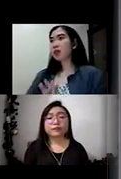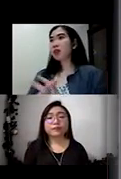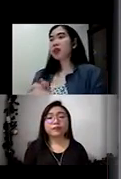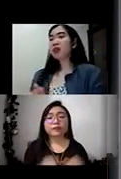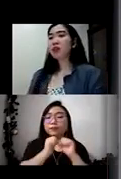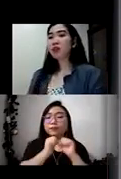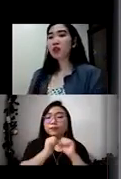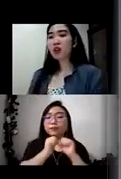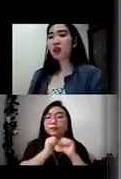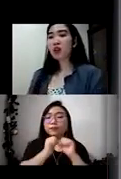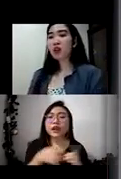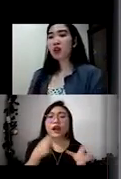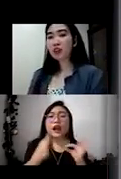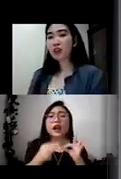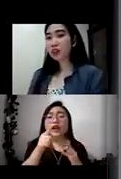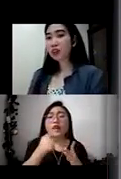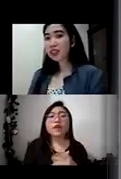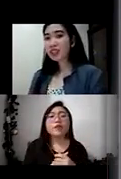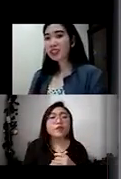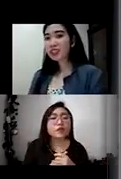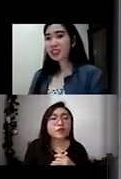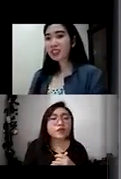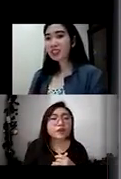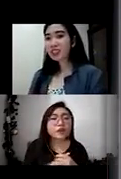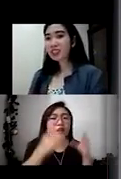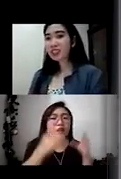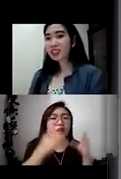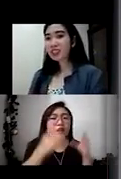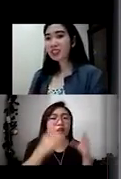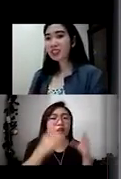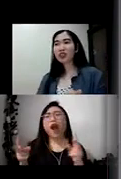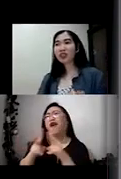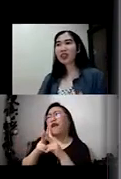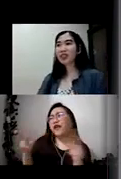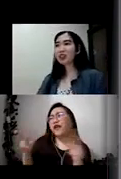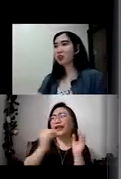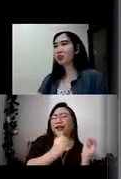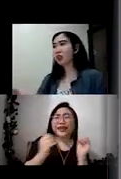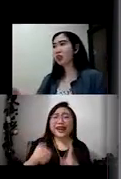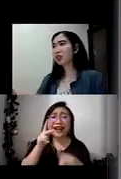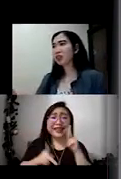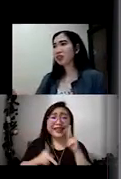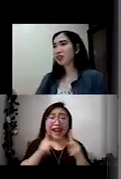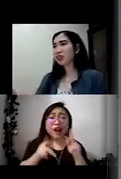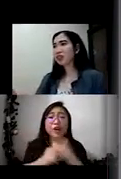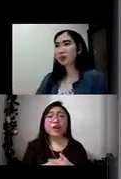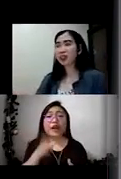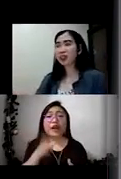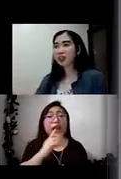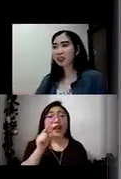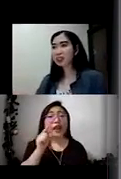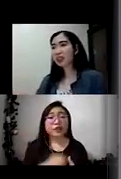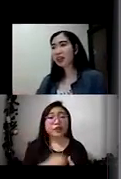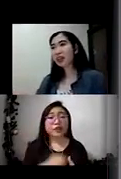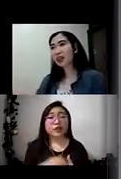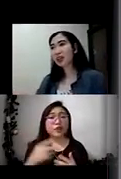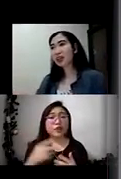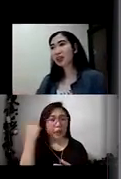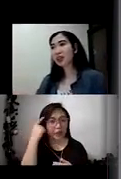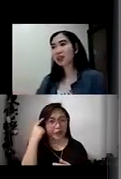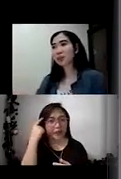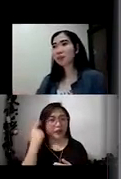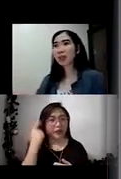So if you are an organized at super organized na person then, and you are thinking